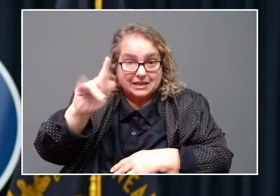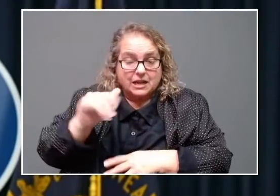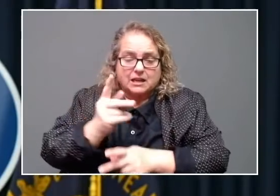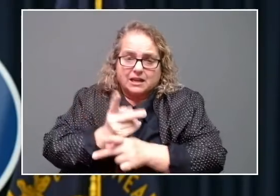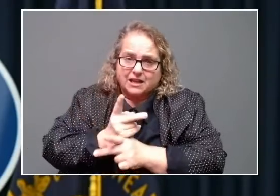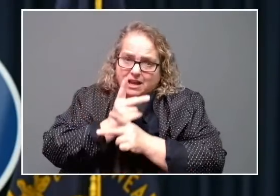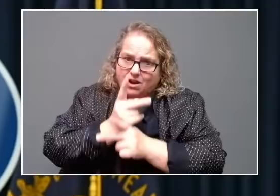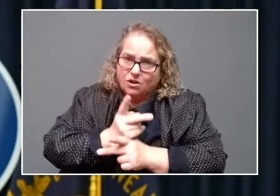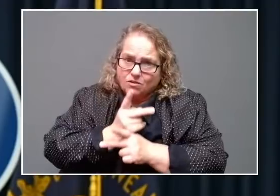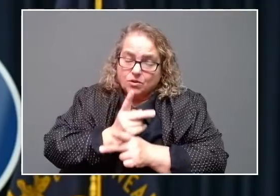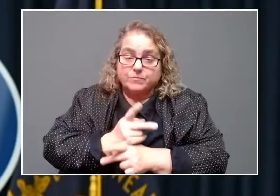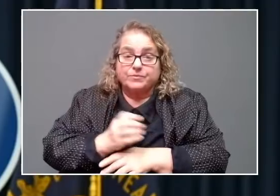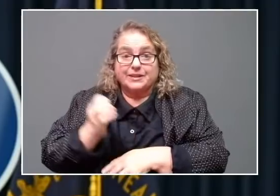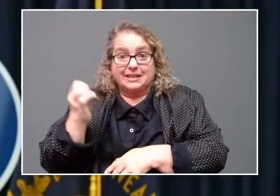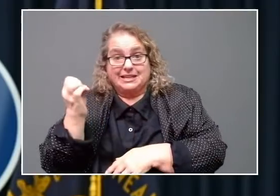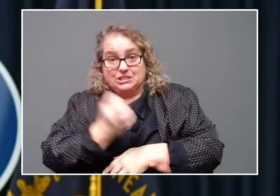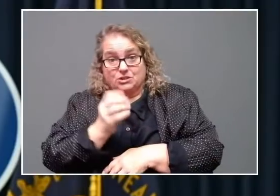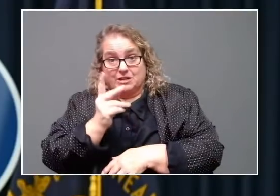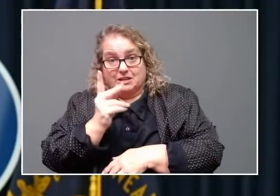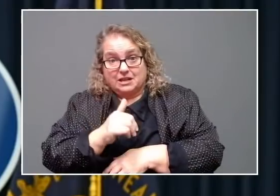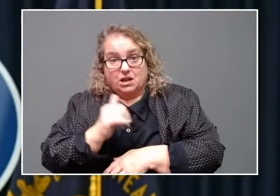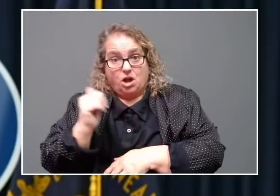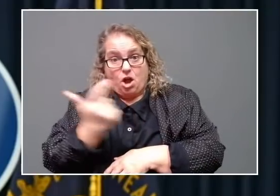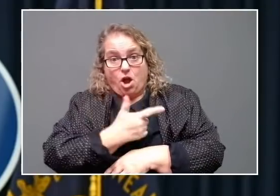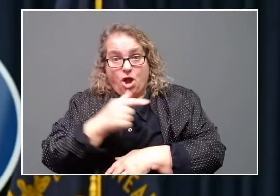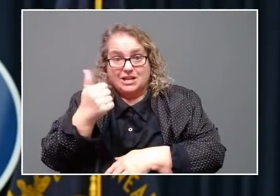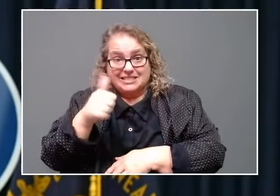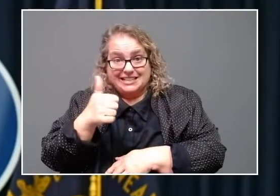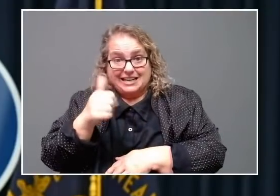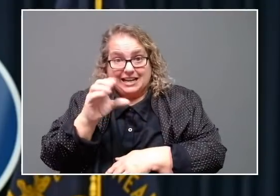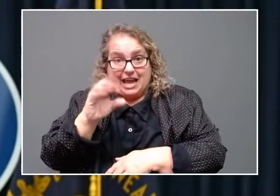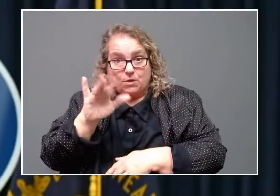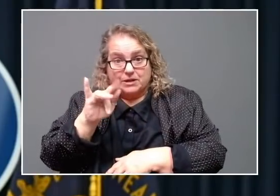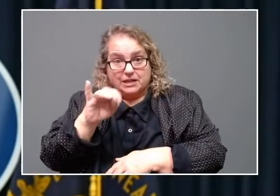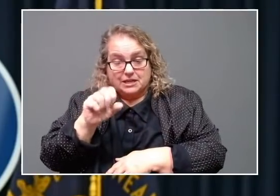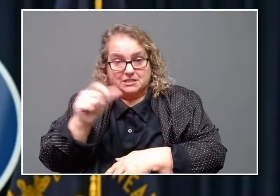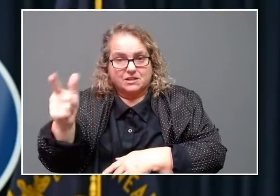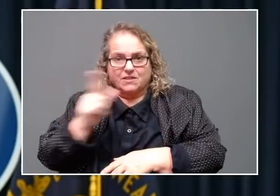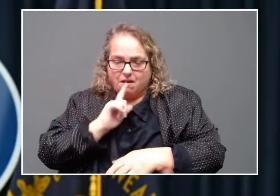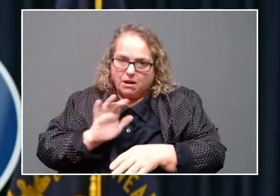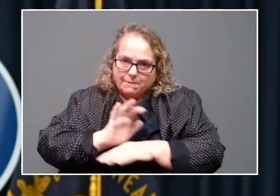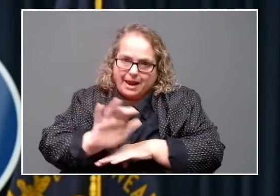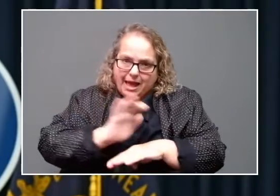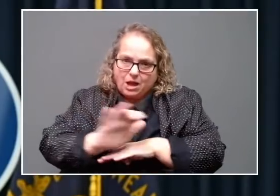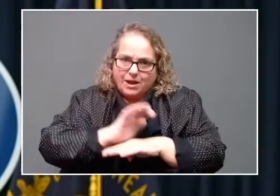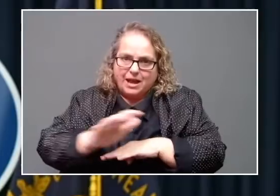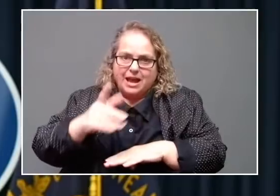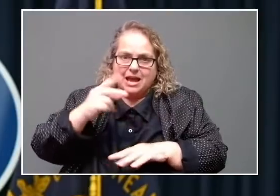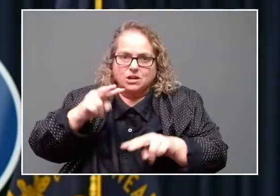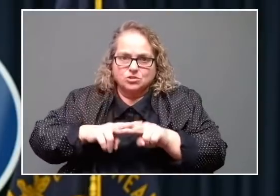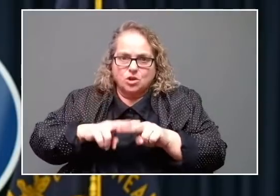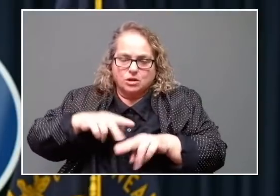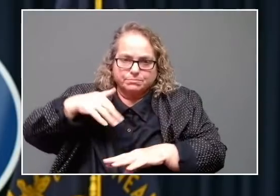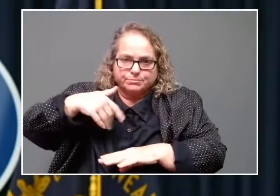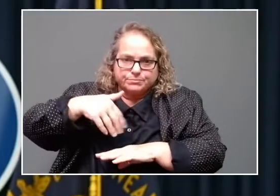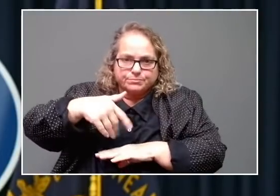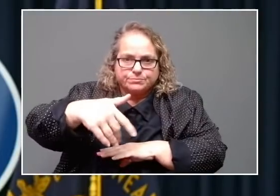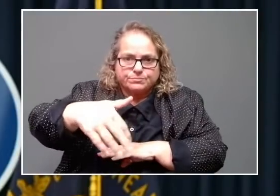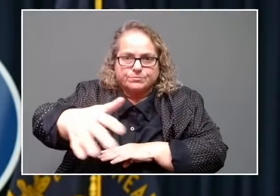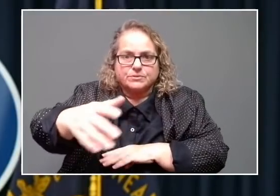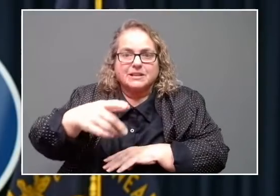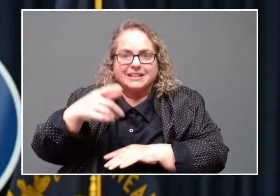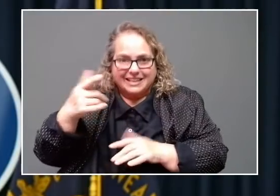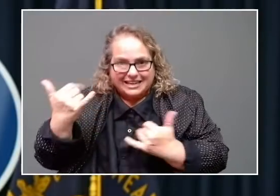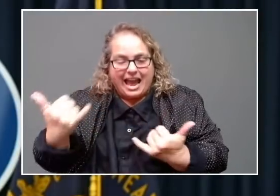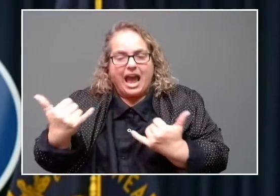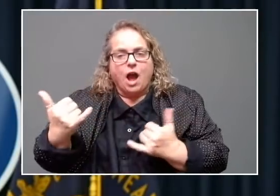eastern Kentucky, all 10 counties of the Jackson District are plowing and salting. With daylight, crews were able to get beyond the main roads